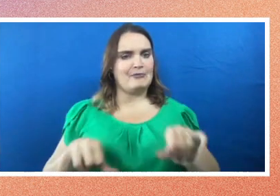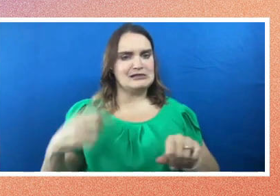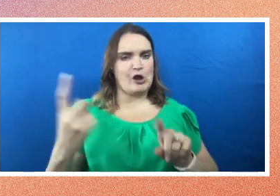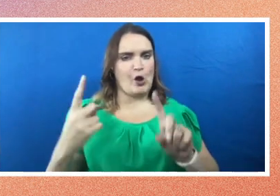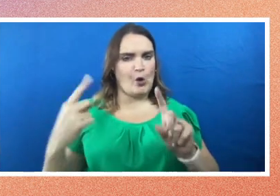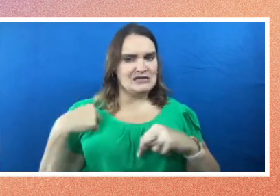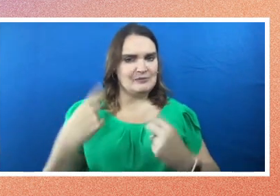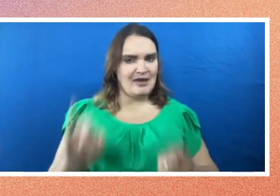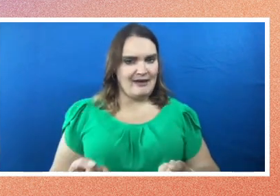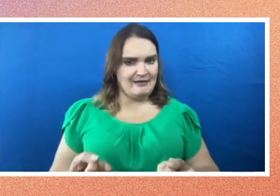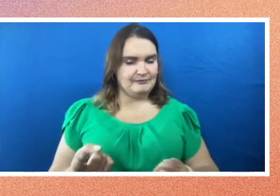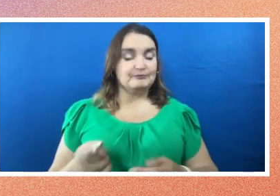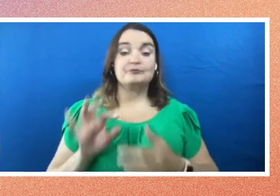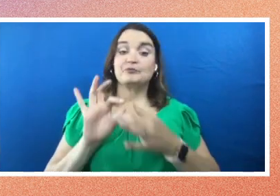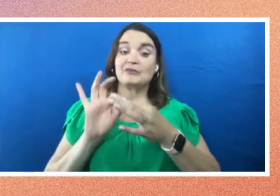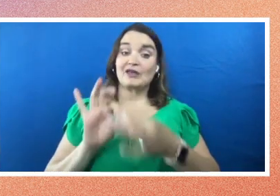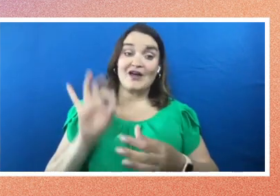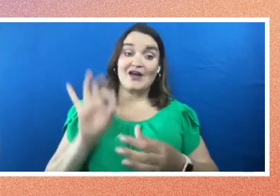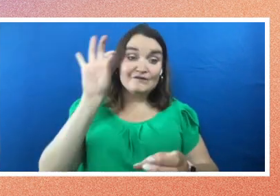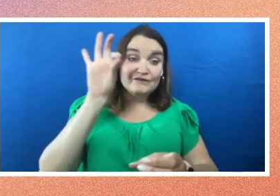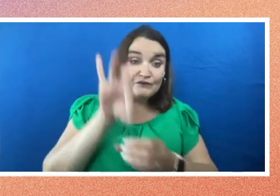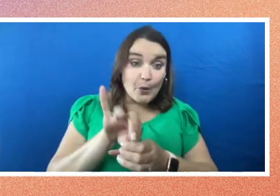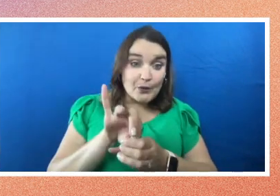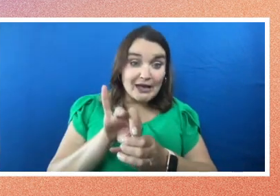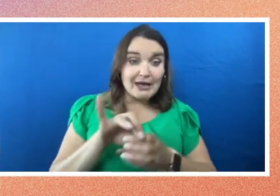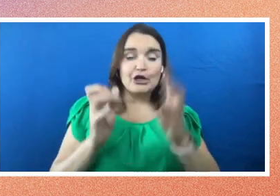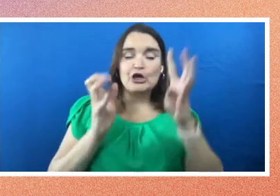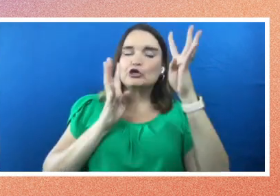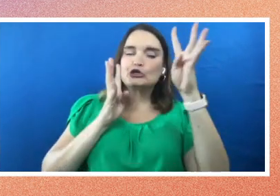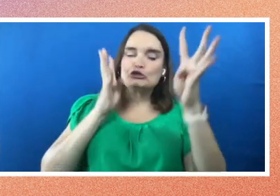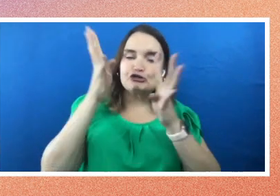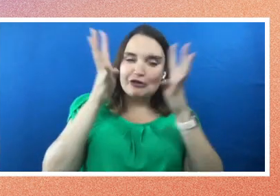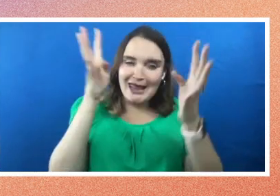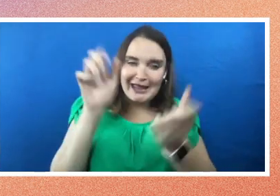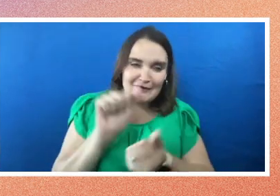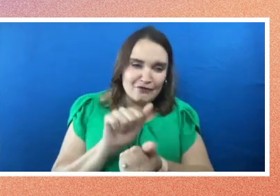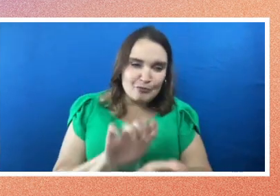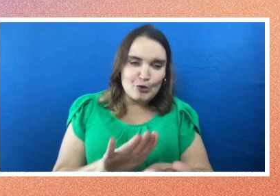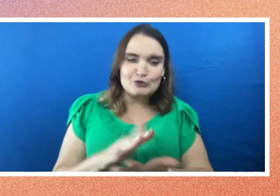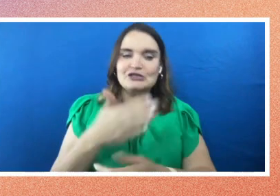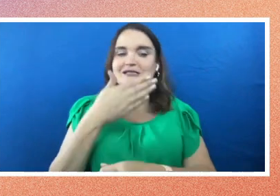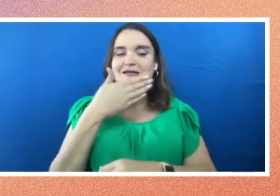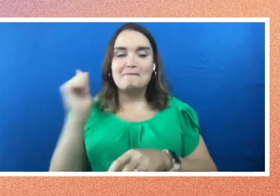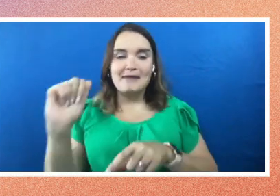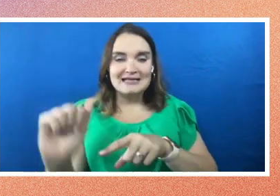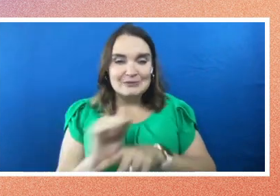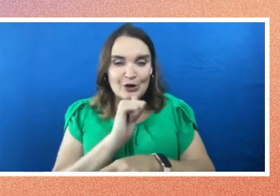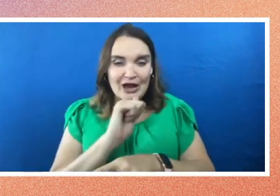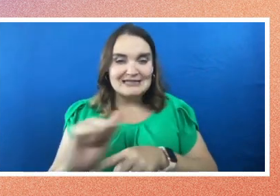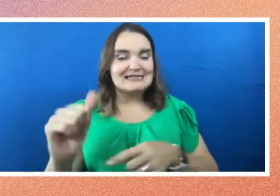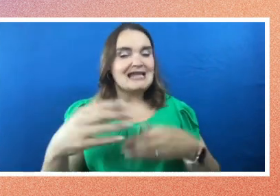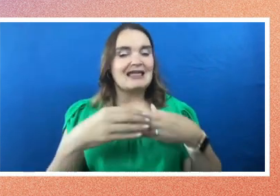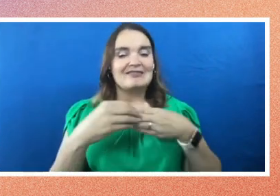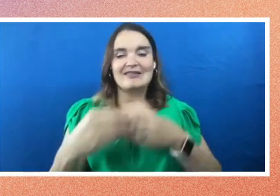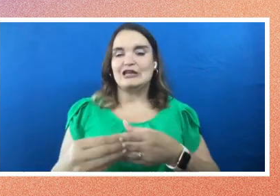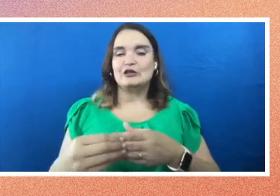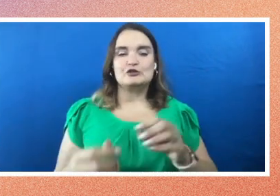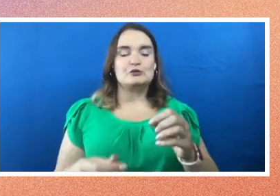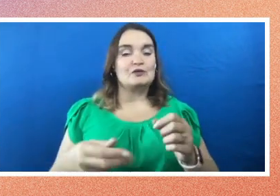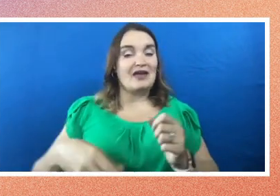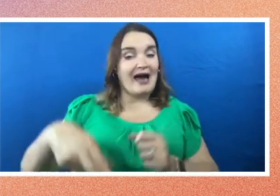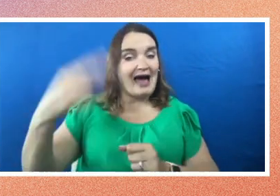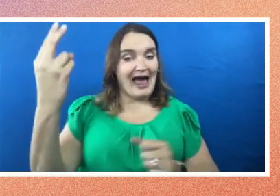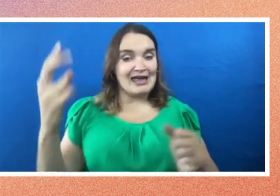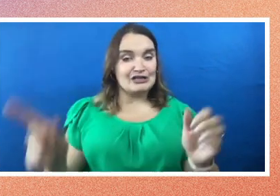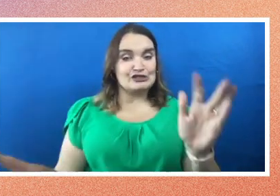voting with creative approaches, with best practices leading to the highest turnout in